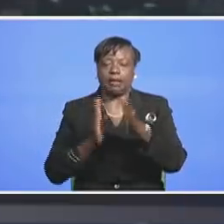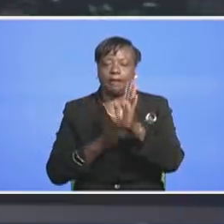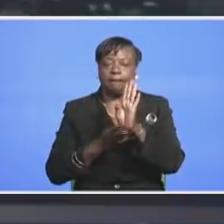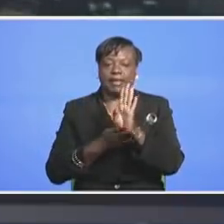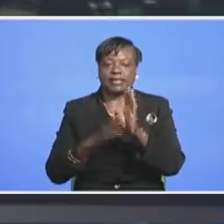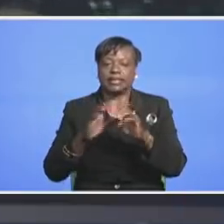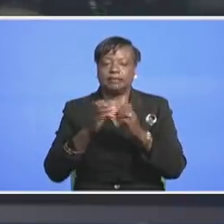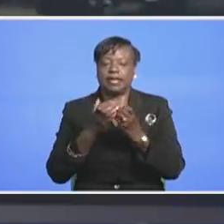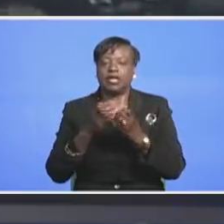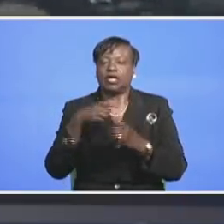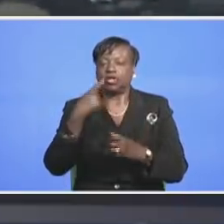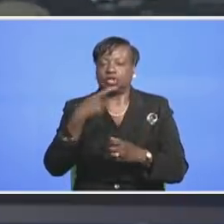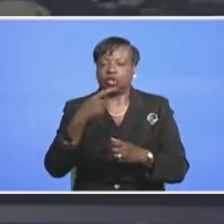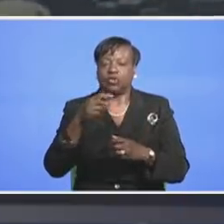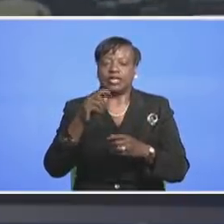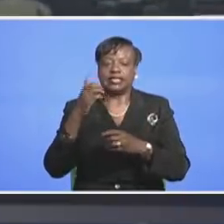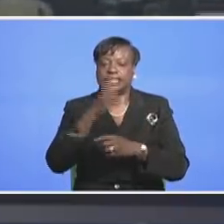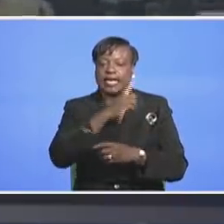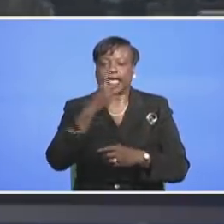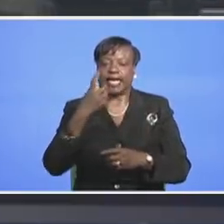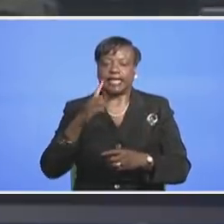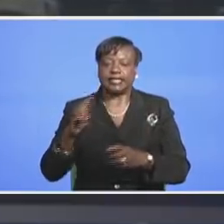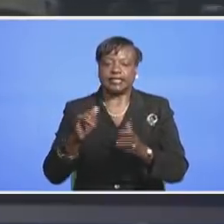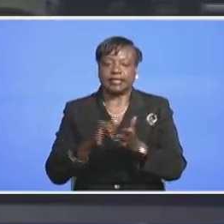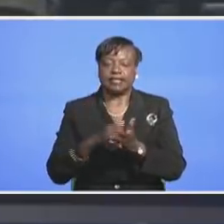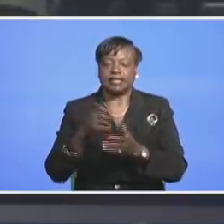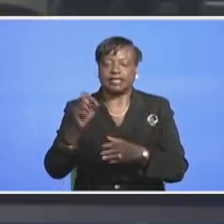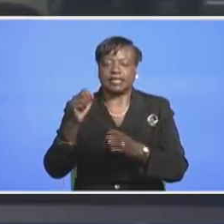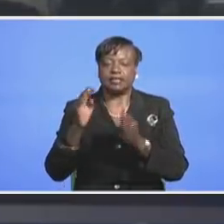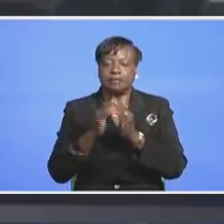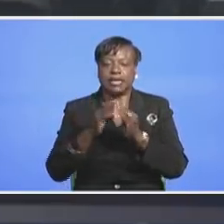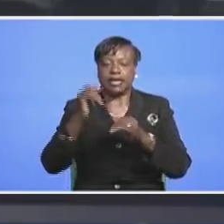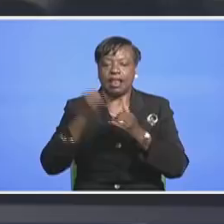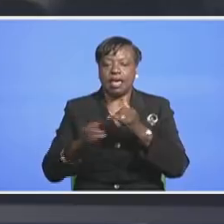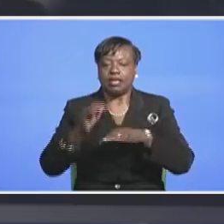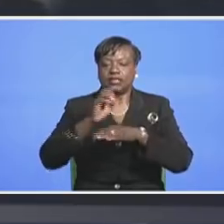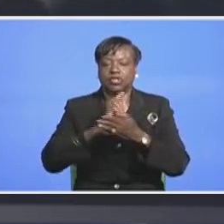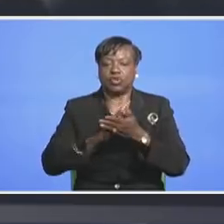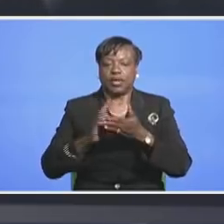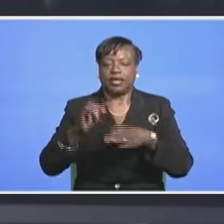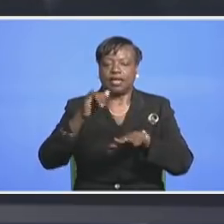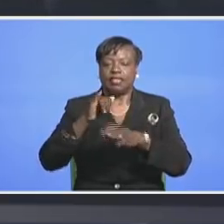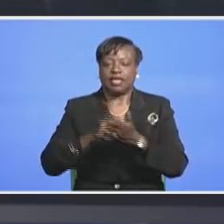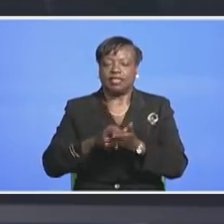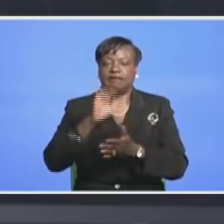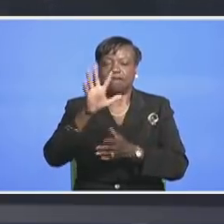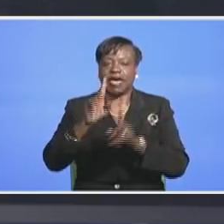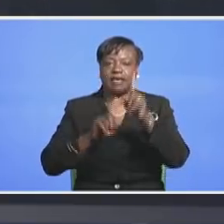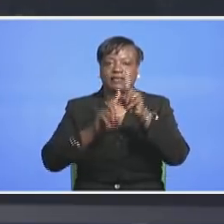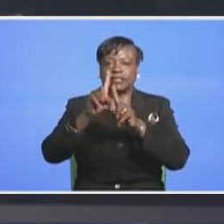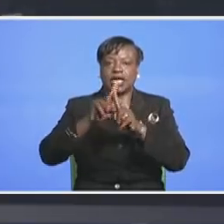assured delegates at the Caribbean Investment Summit 2018 last week that its 5-star Ramada Inn